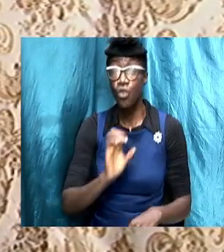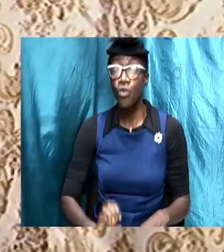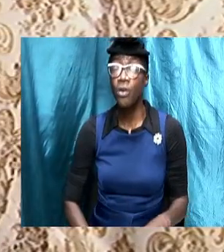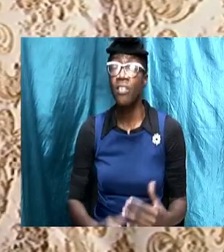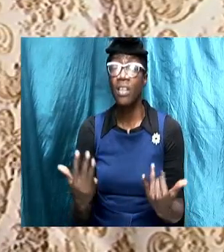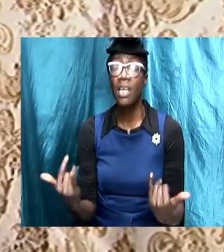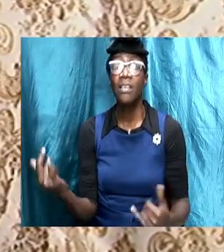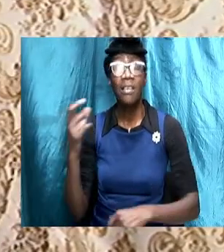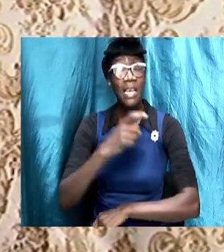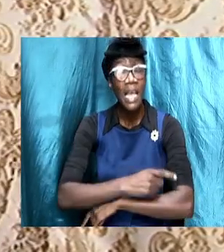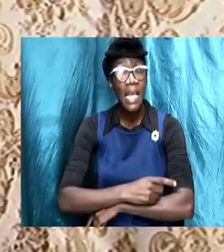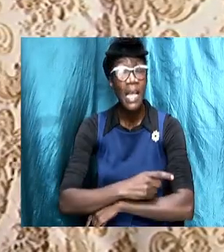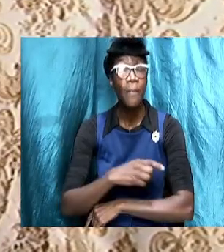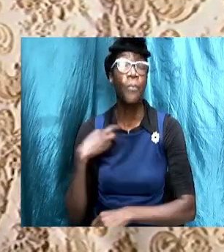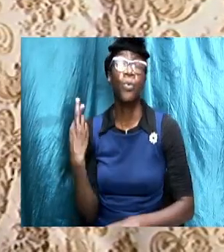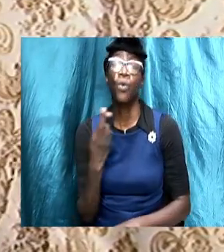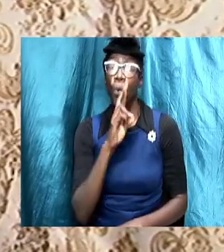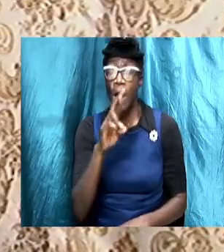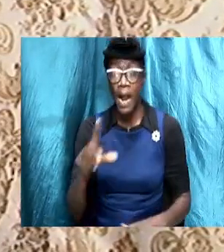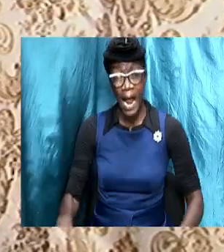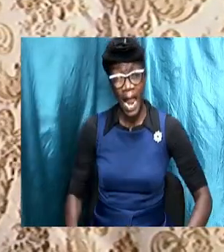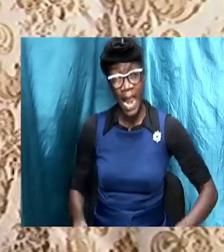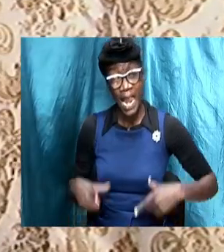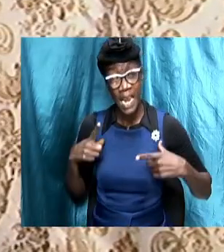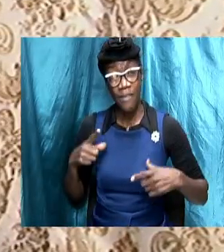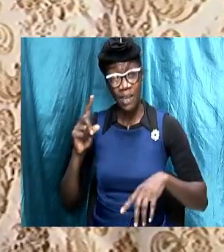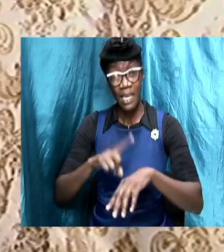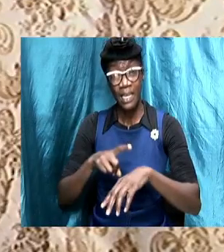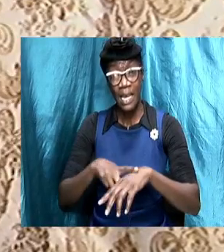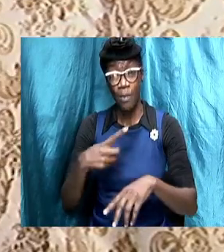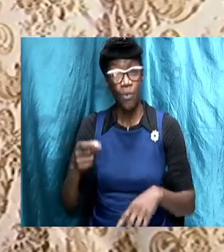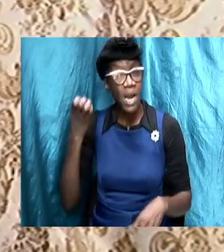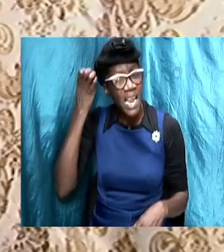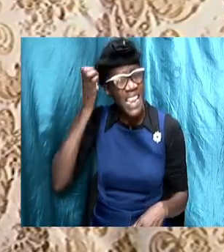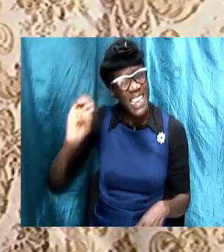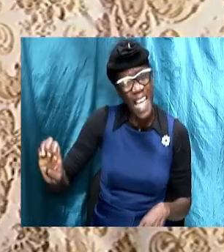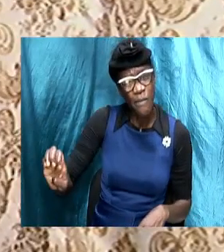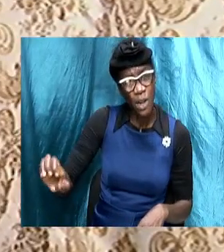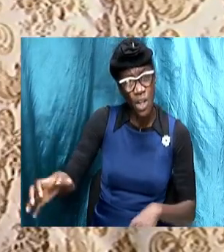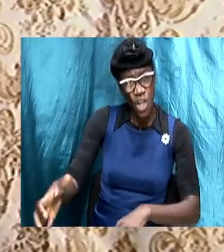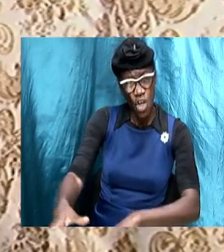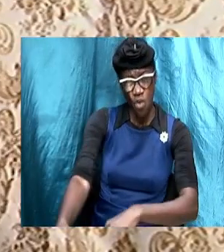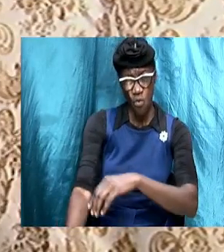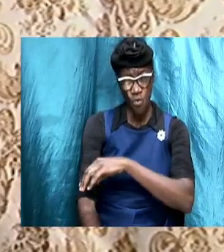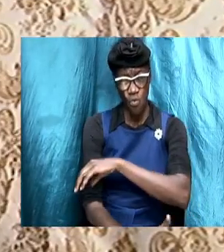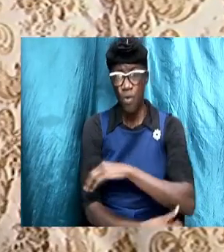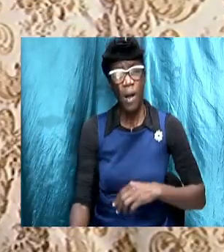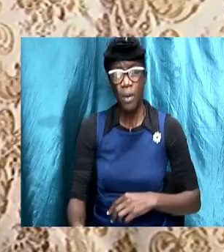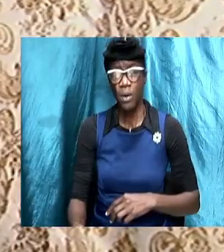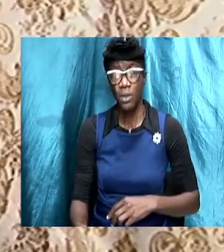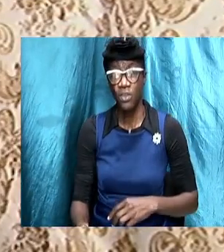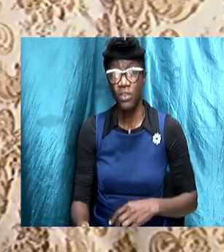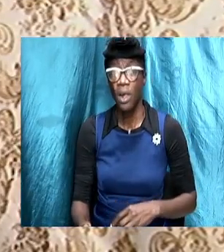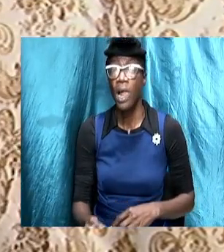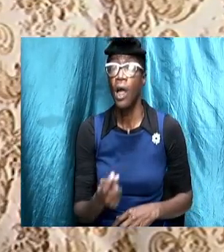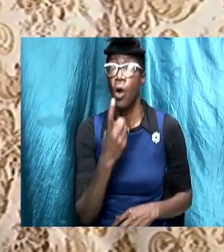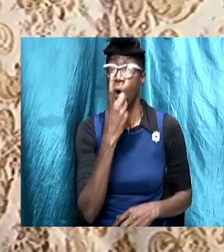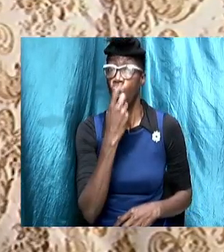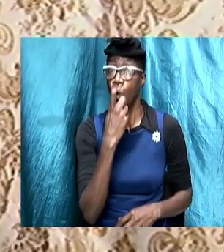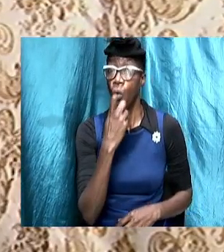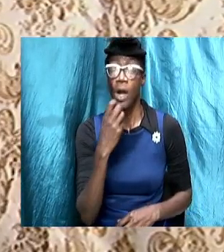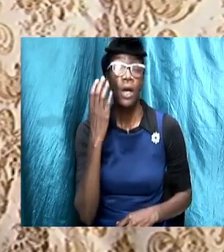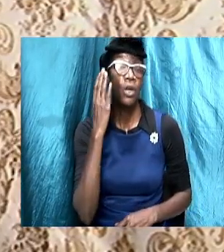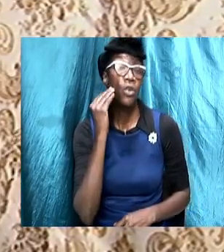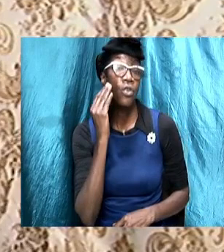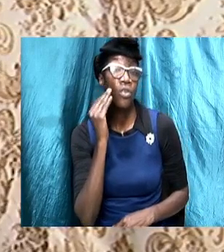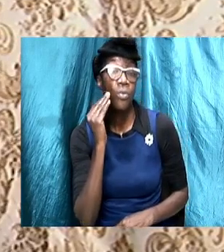amen, I think the devil is trying to rob us of who we are supposed to be in God. But I'm glad that God